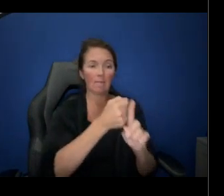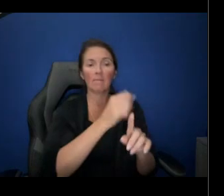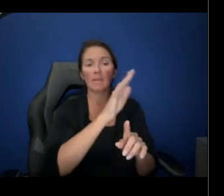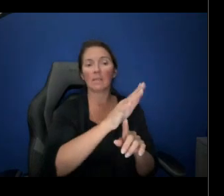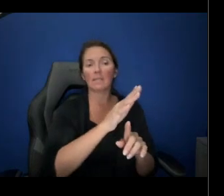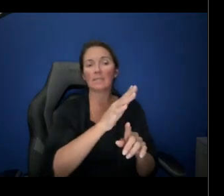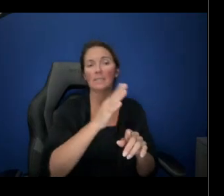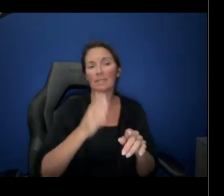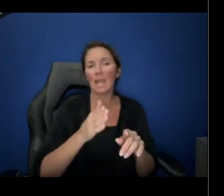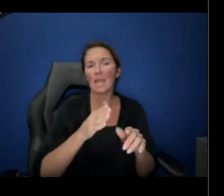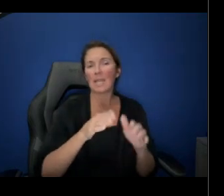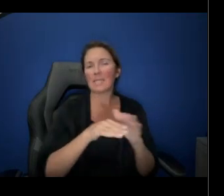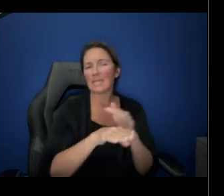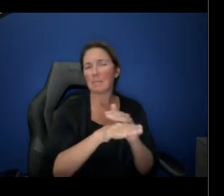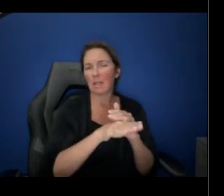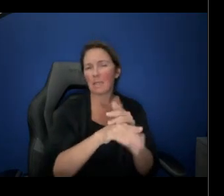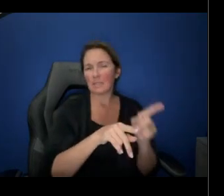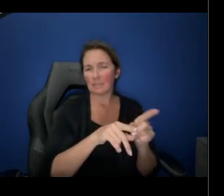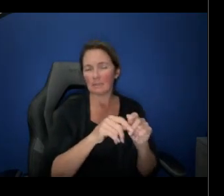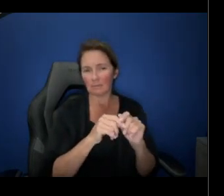site accessibility.